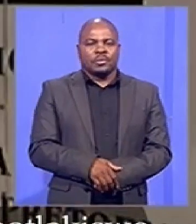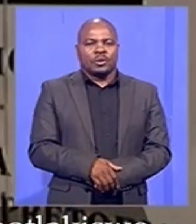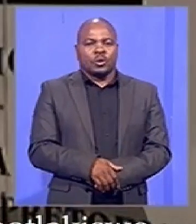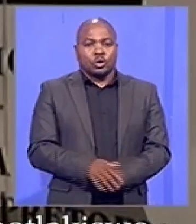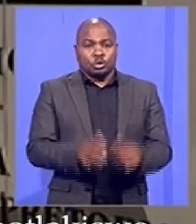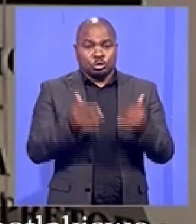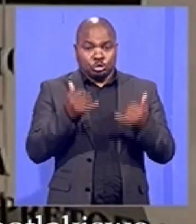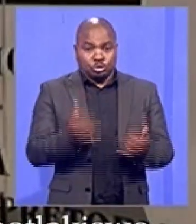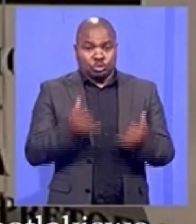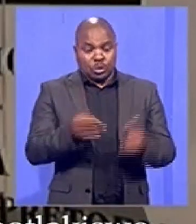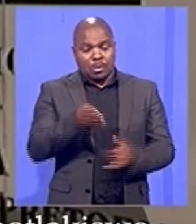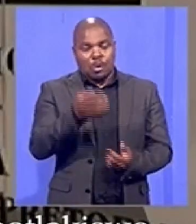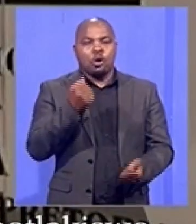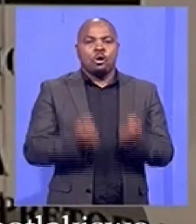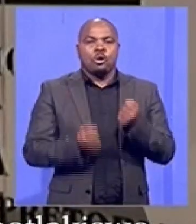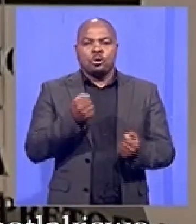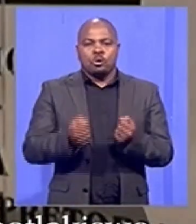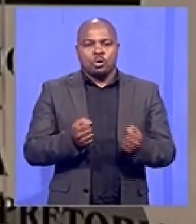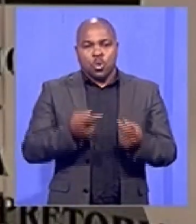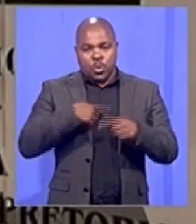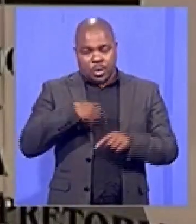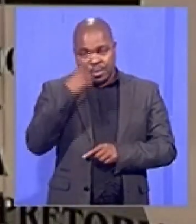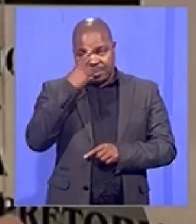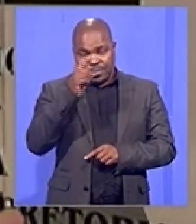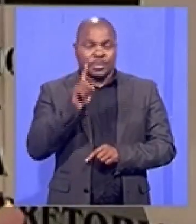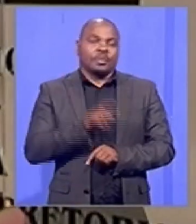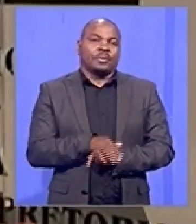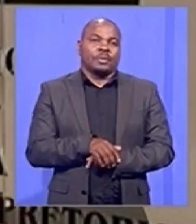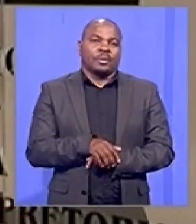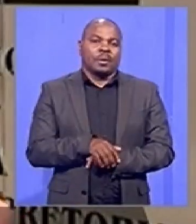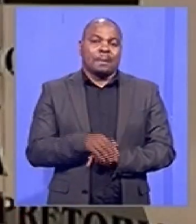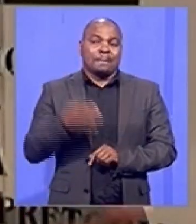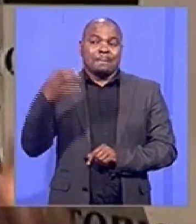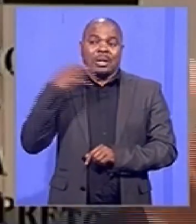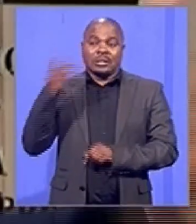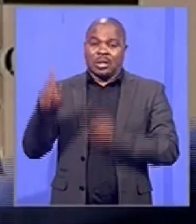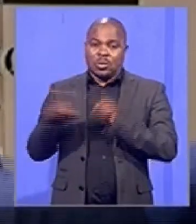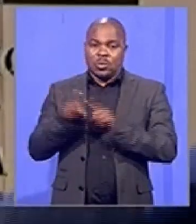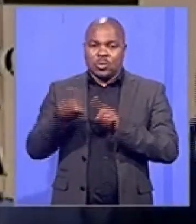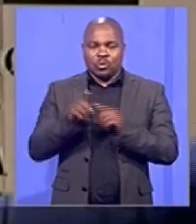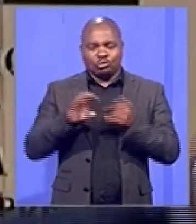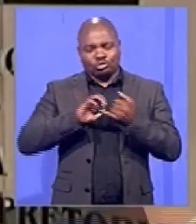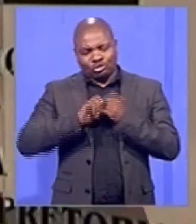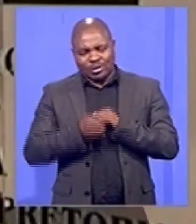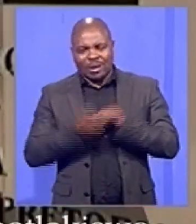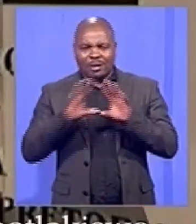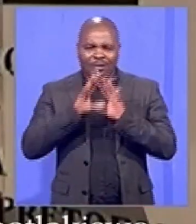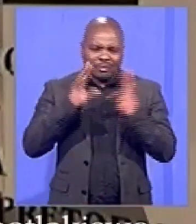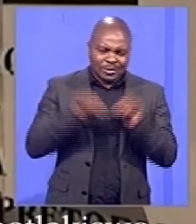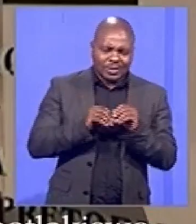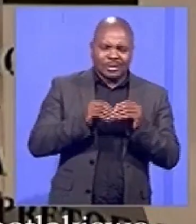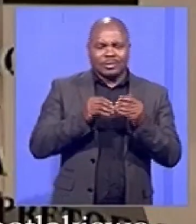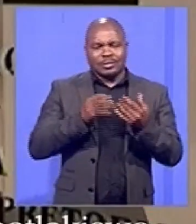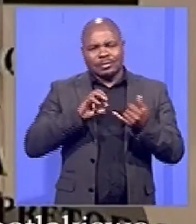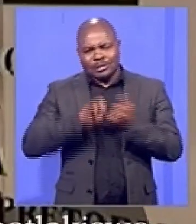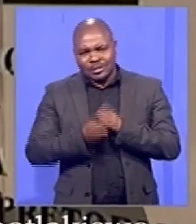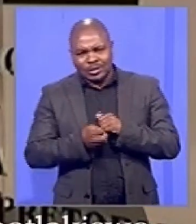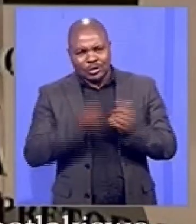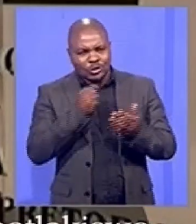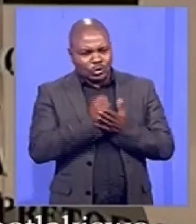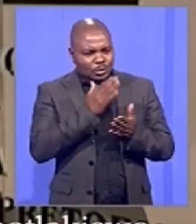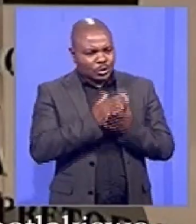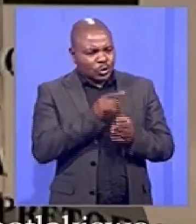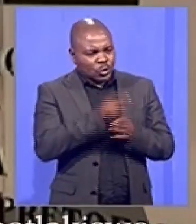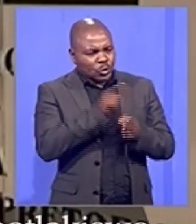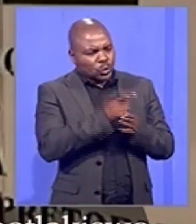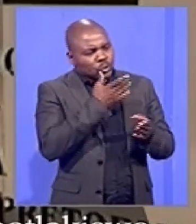Today we're in court as far as we believe because the minister, having tried everything else that he has tried to kick the can down the